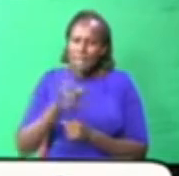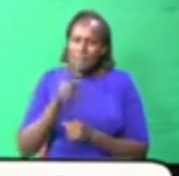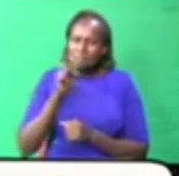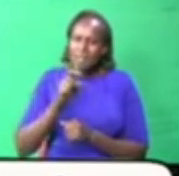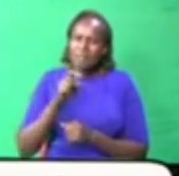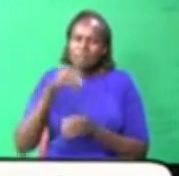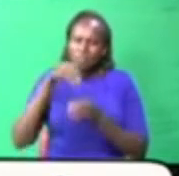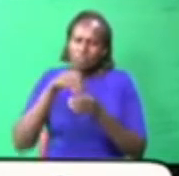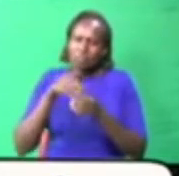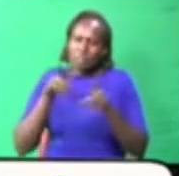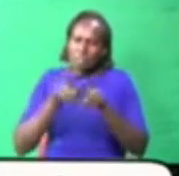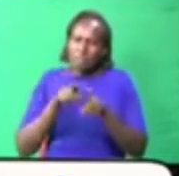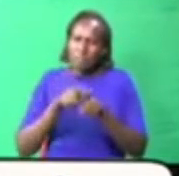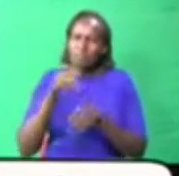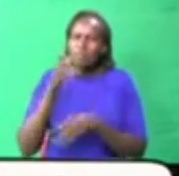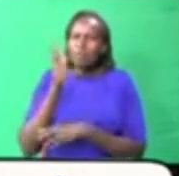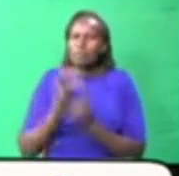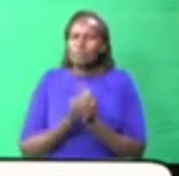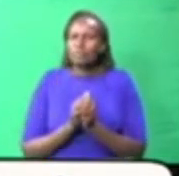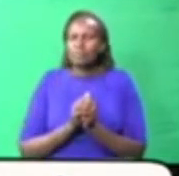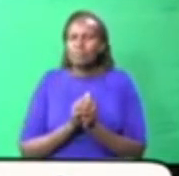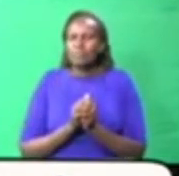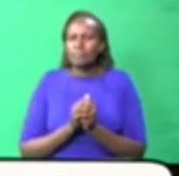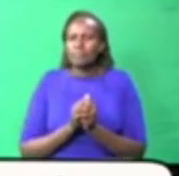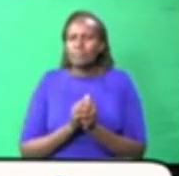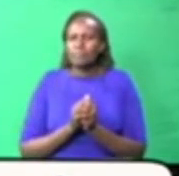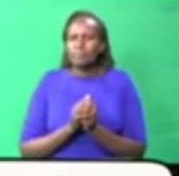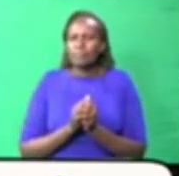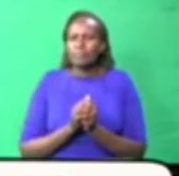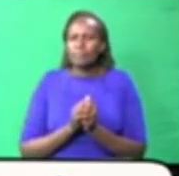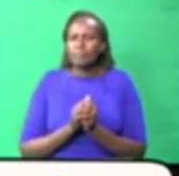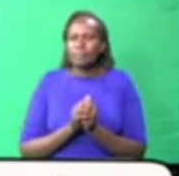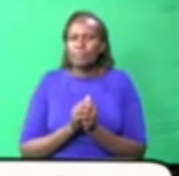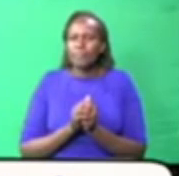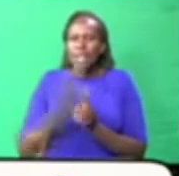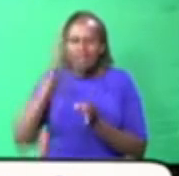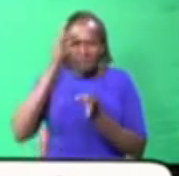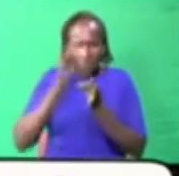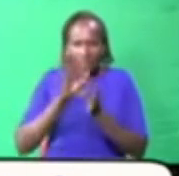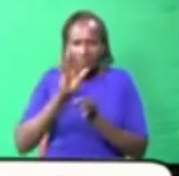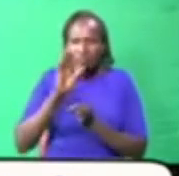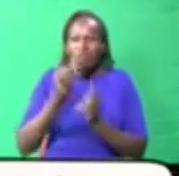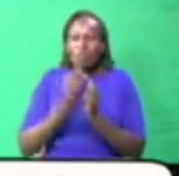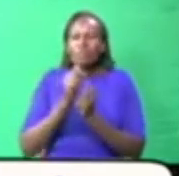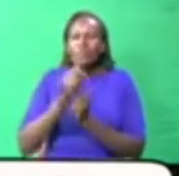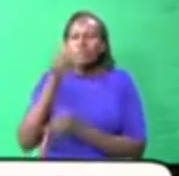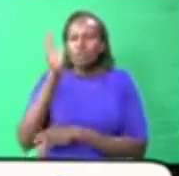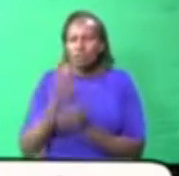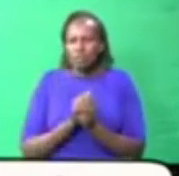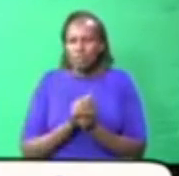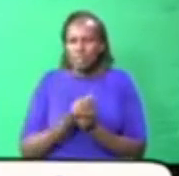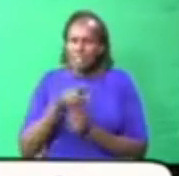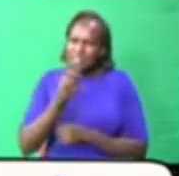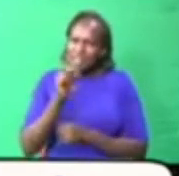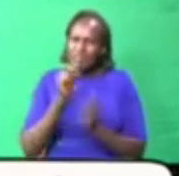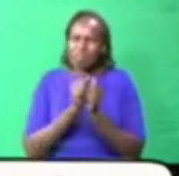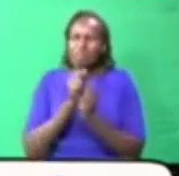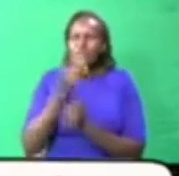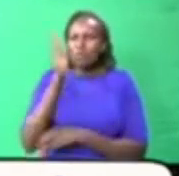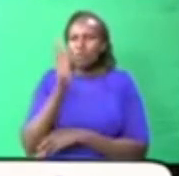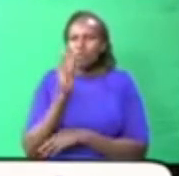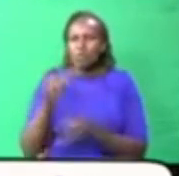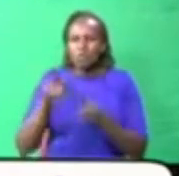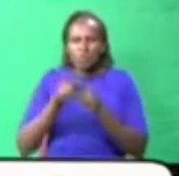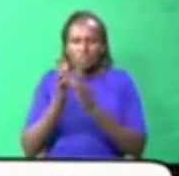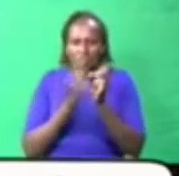Mungu. Align yourself with God. Align your faith with God. Align yourself with God. This is what the Bible